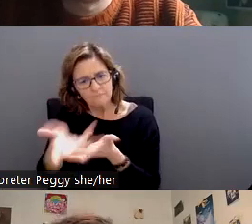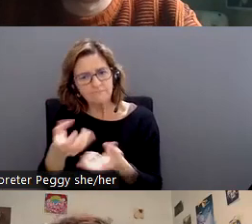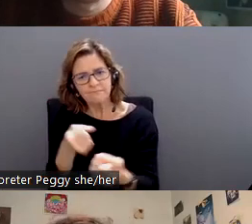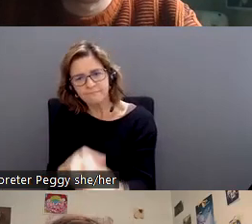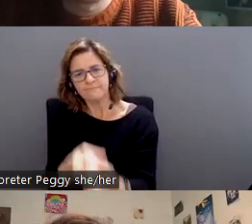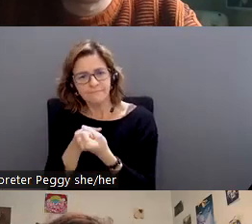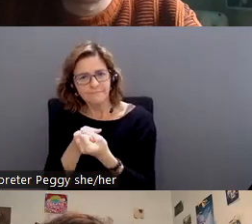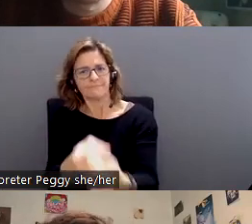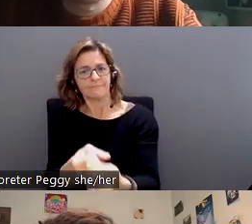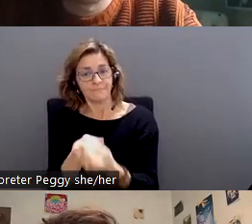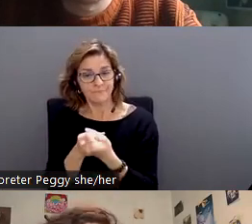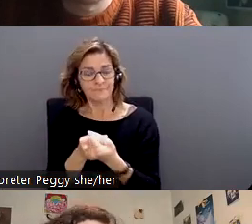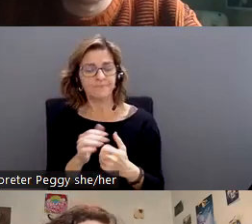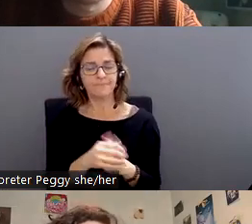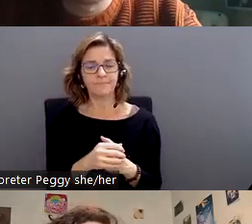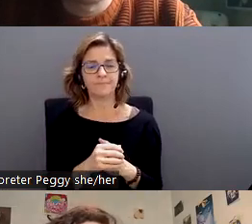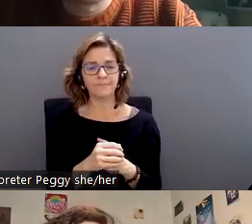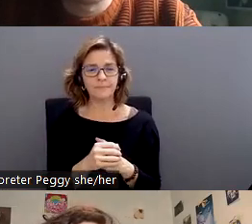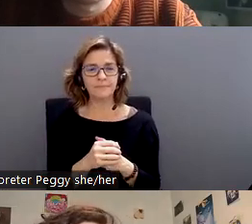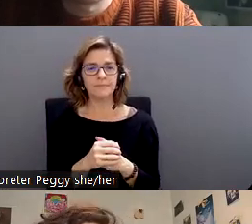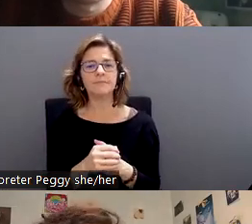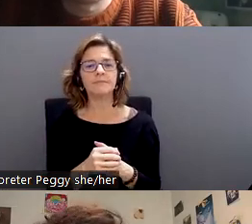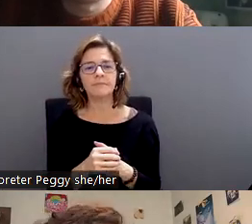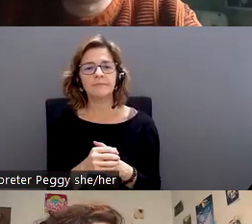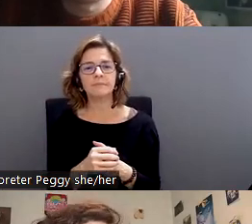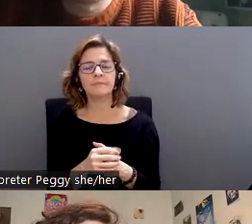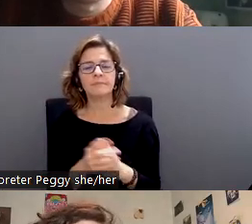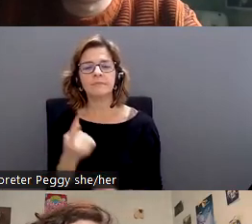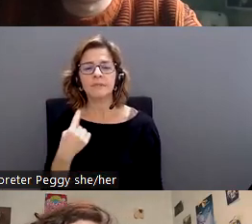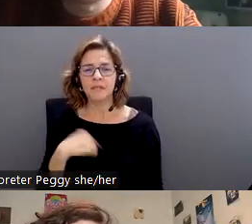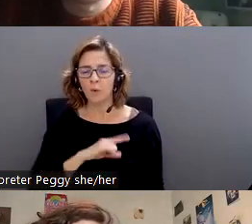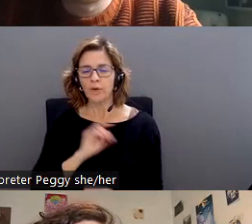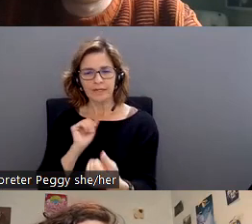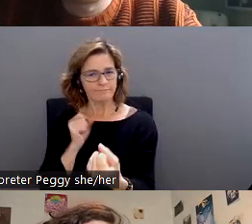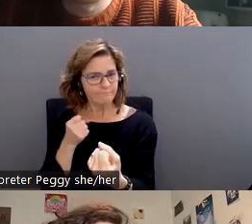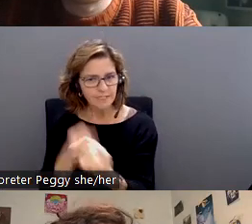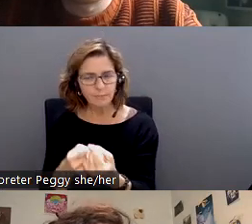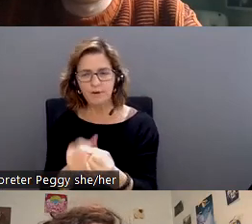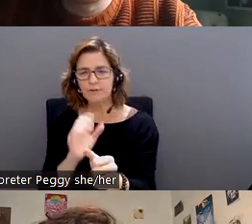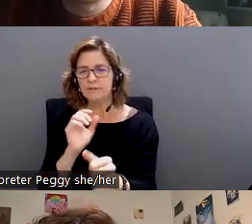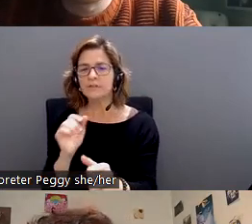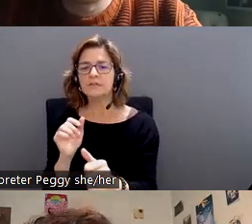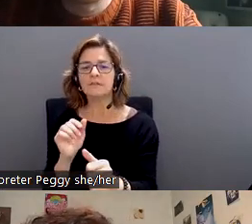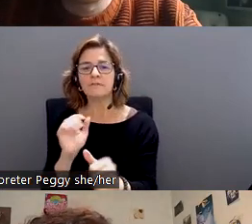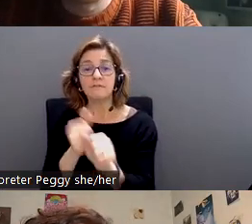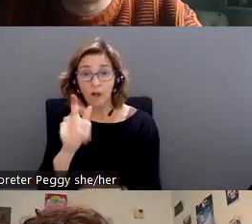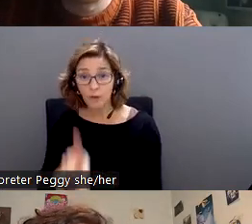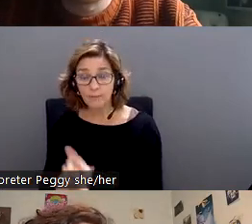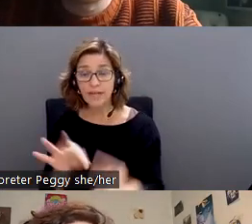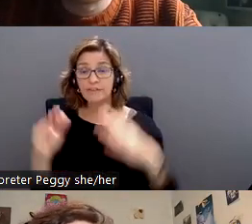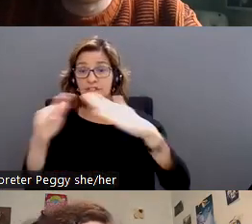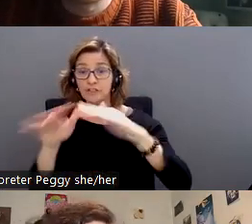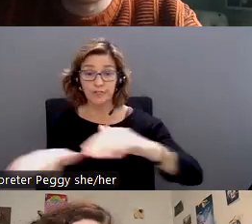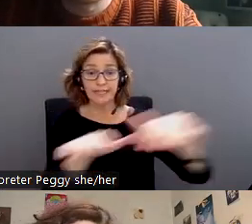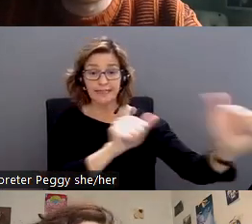Carefully tailoring our supports, having follow-up supports for individuals once they've left. So we engage with